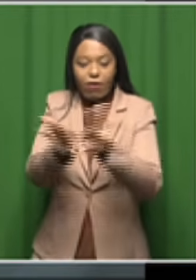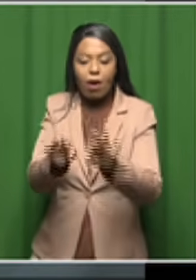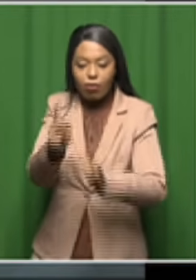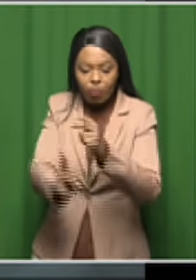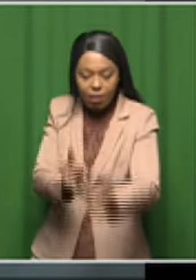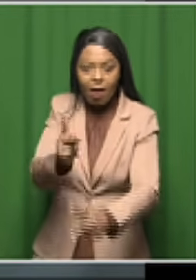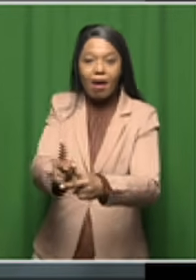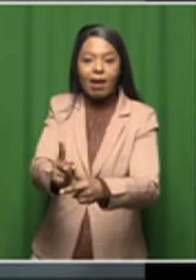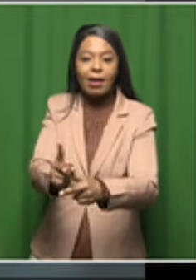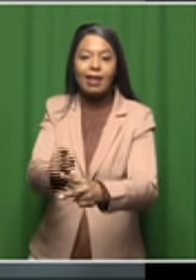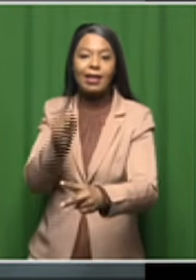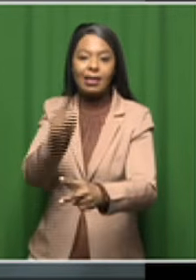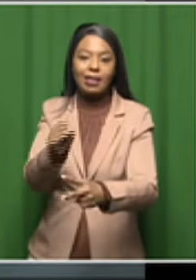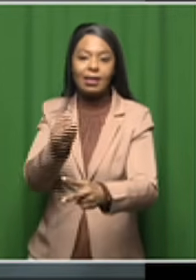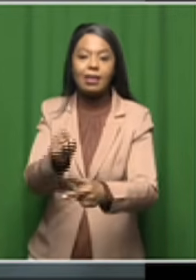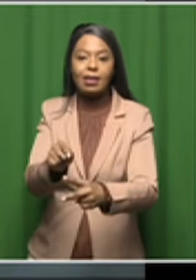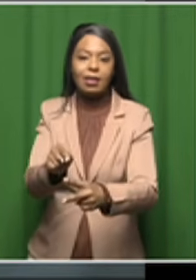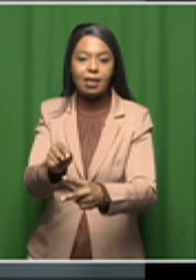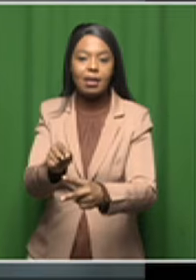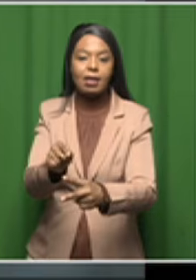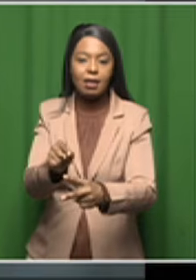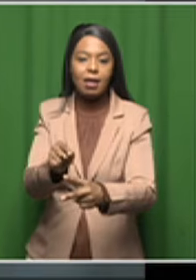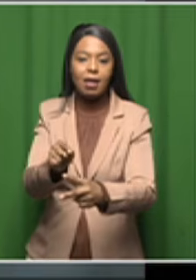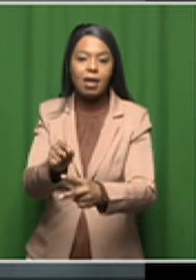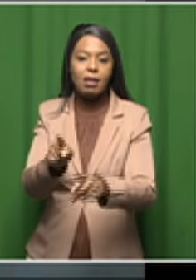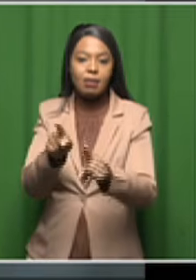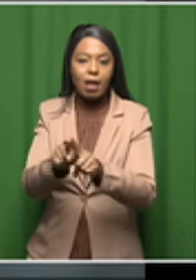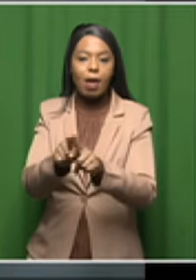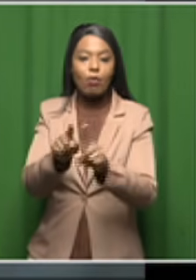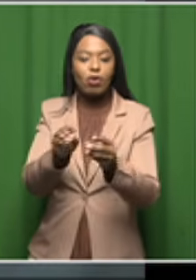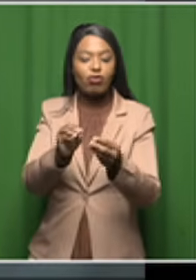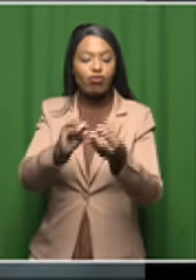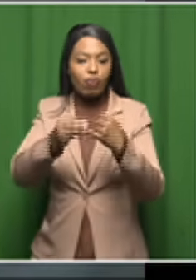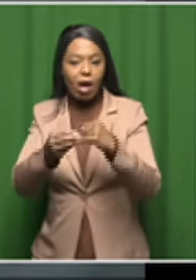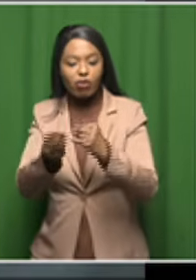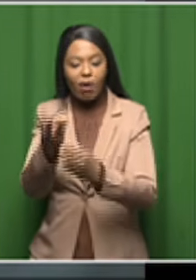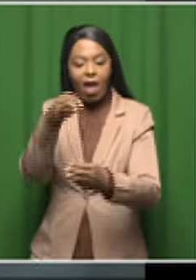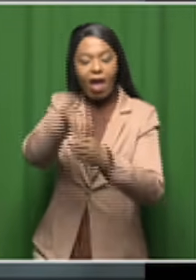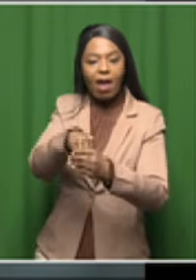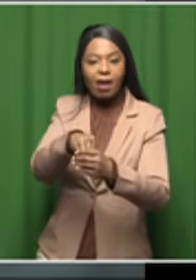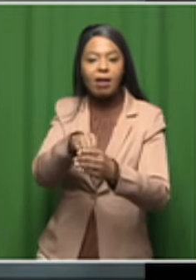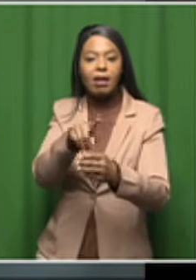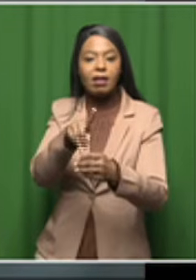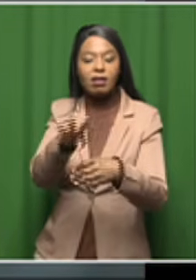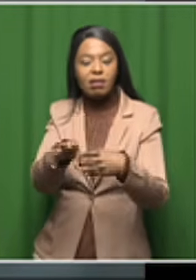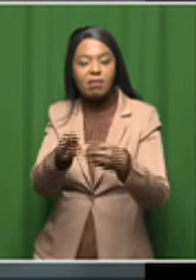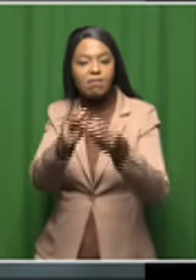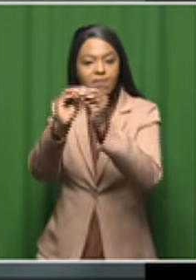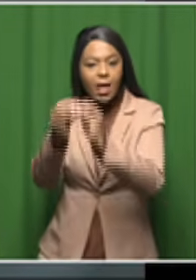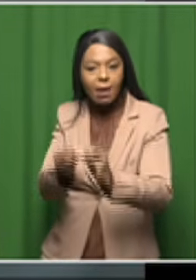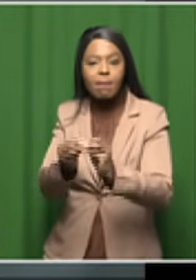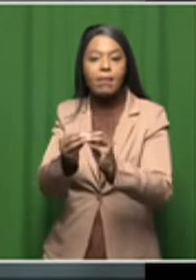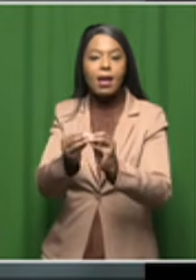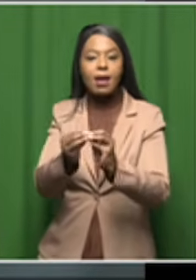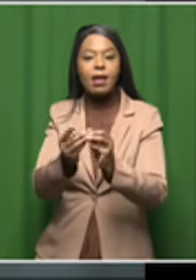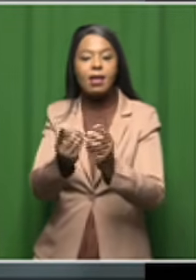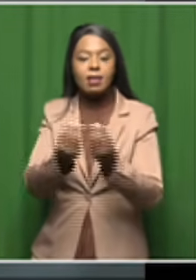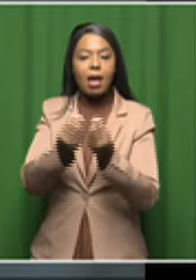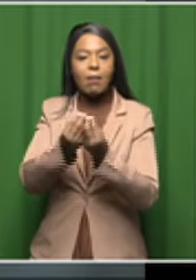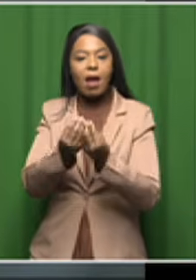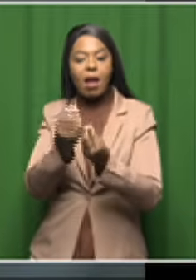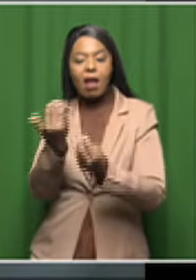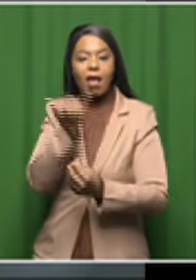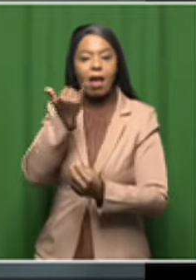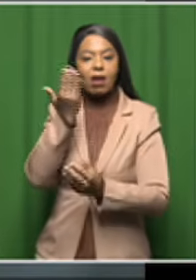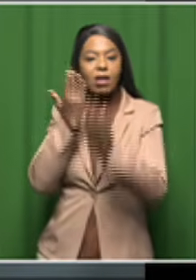a history where people can sort of read us. The people that would